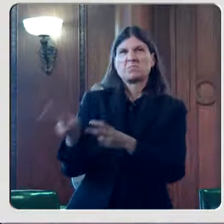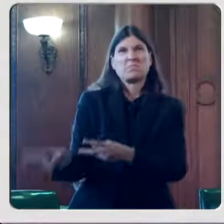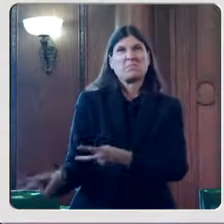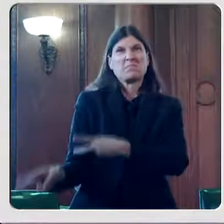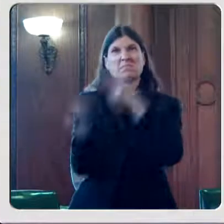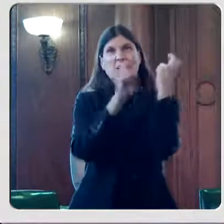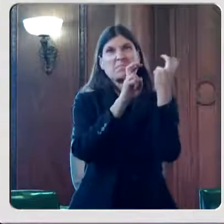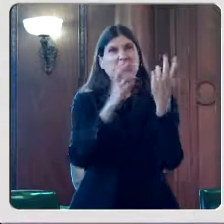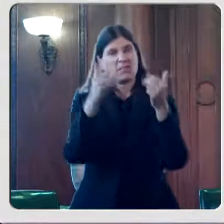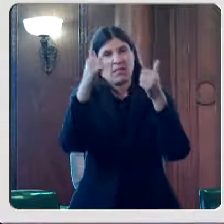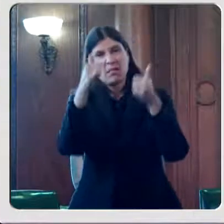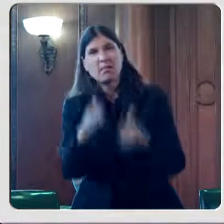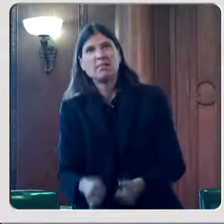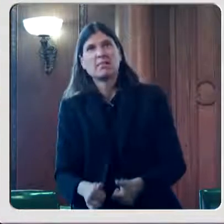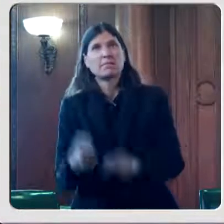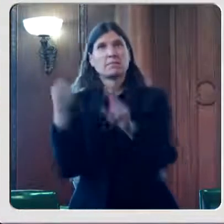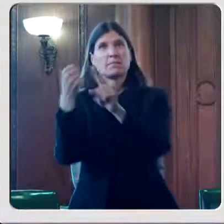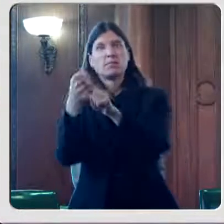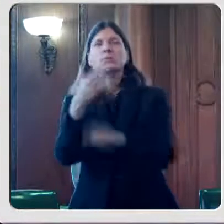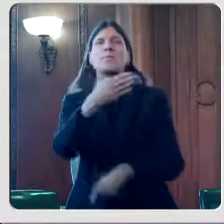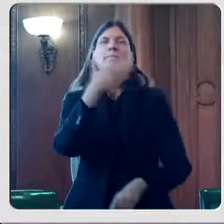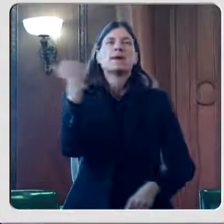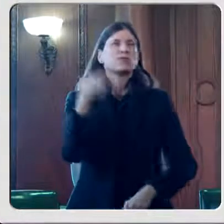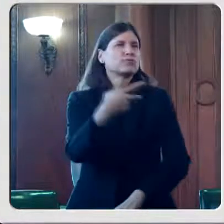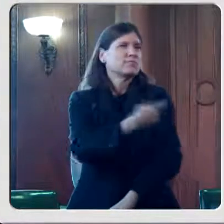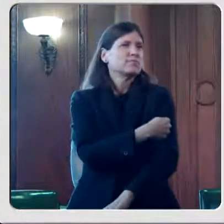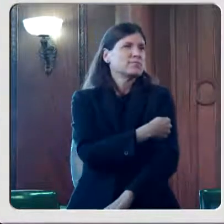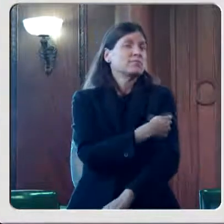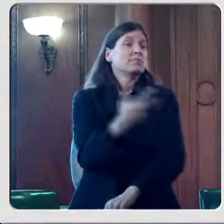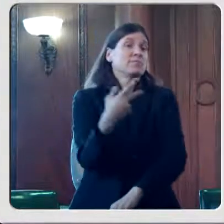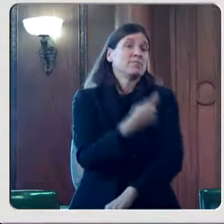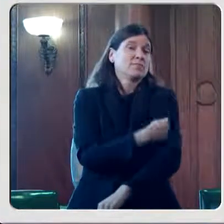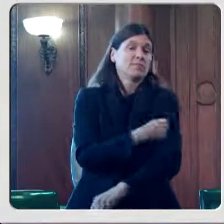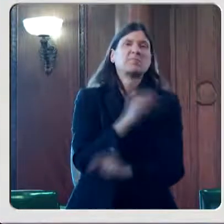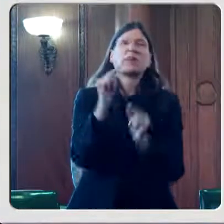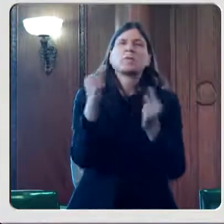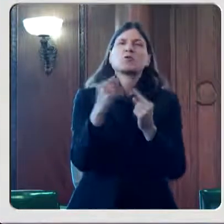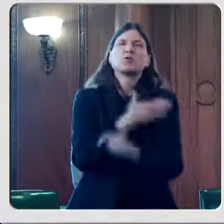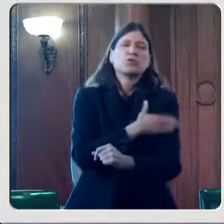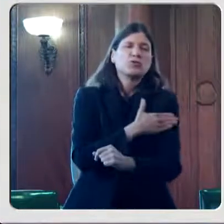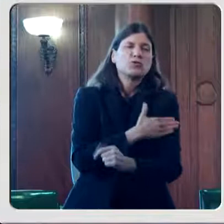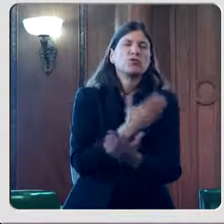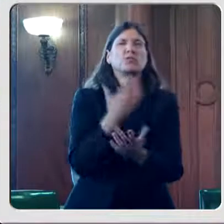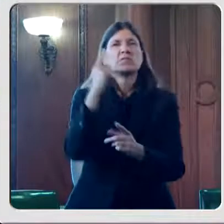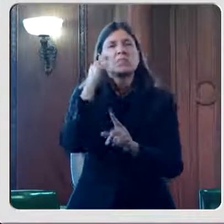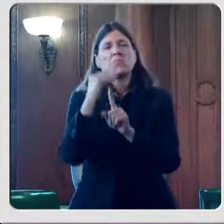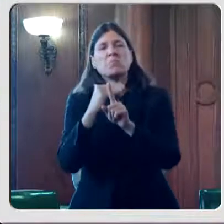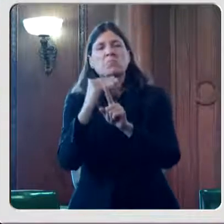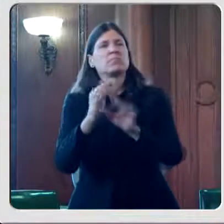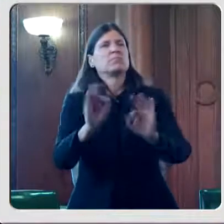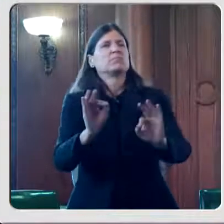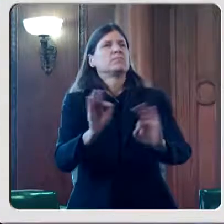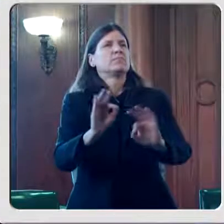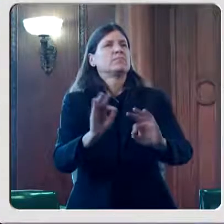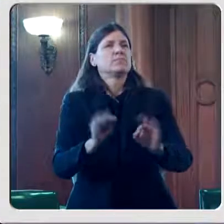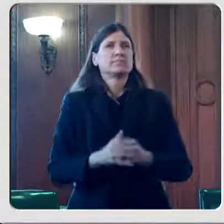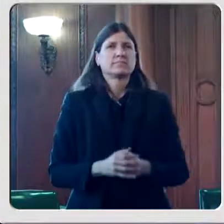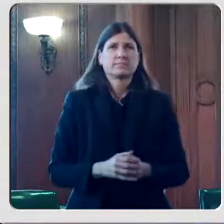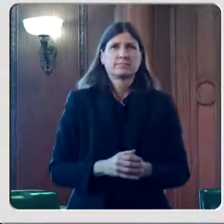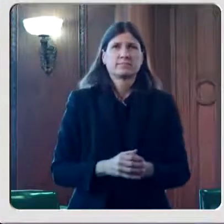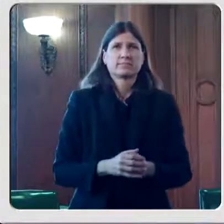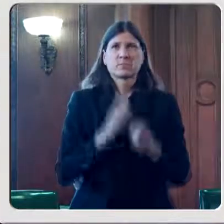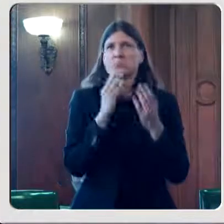that is to say our doctors, nurses, pharmacists, EMTs, our translators, the more excited they are about